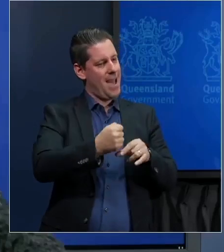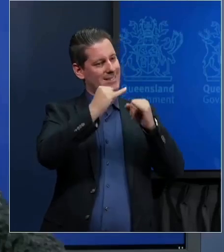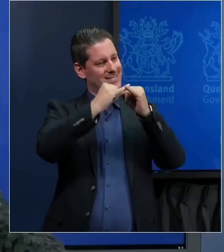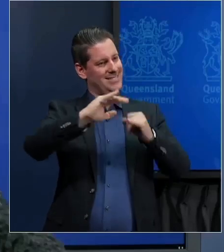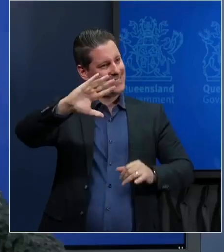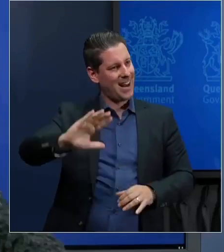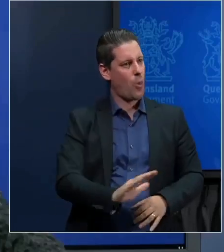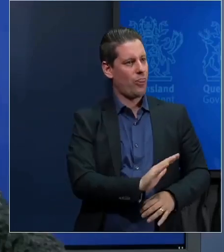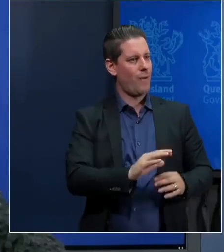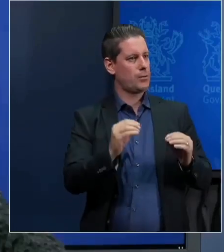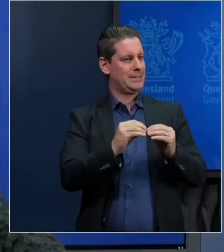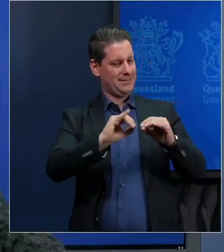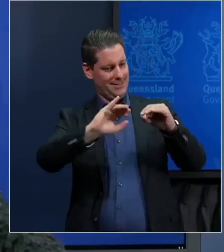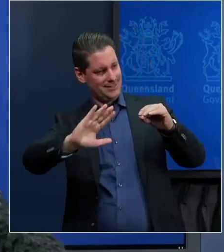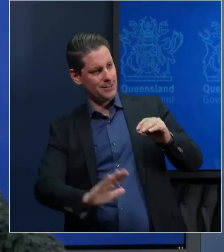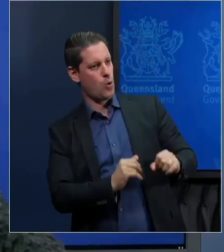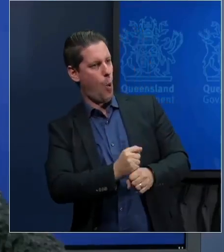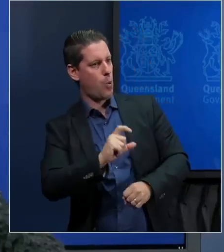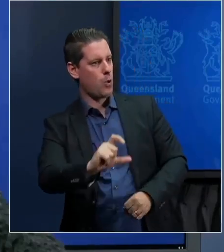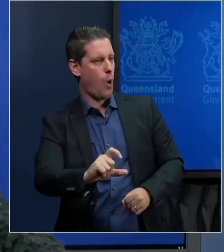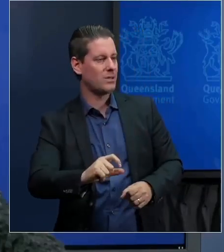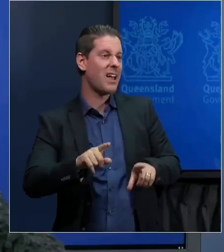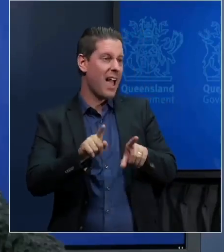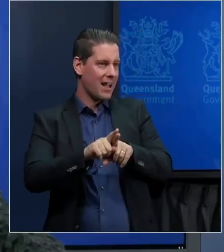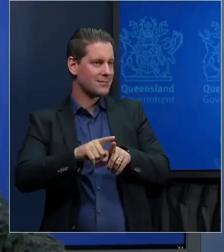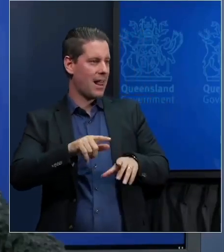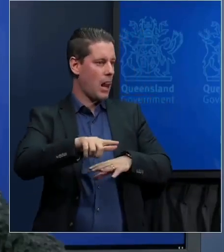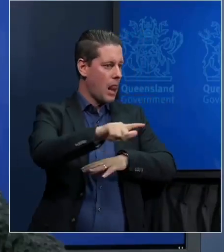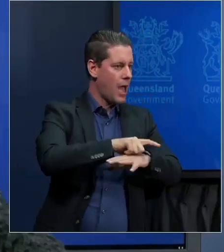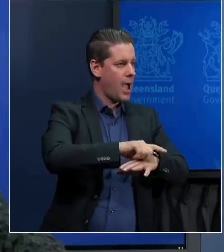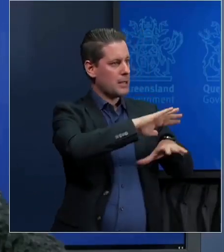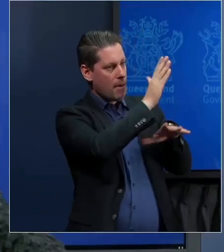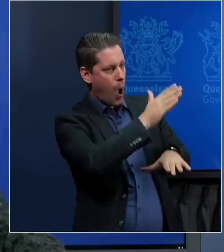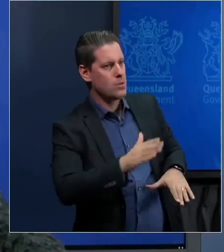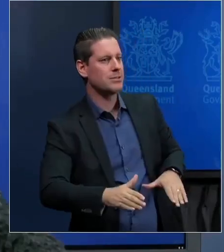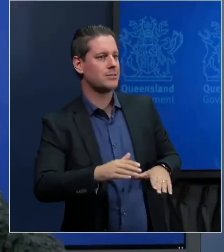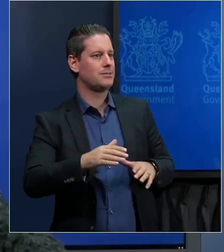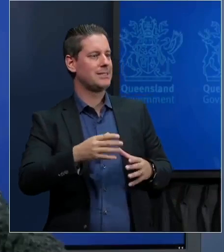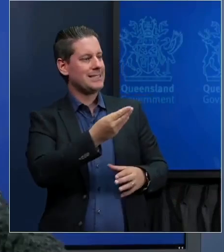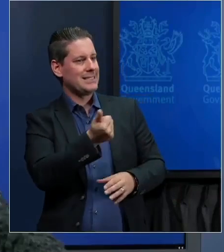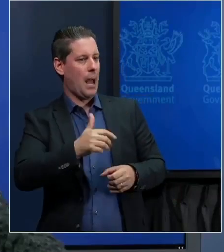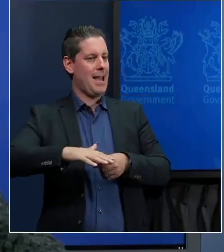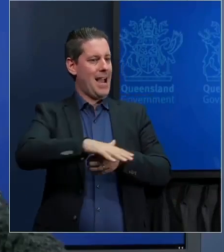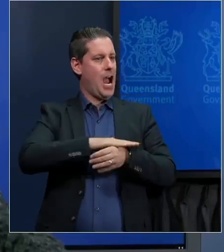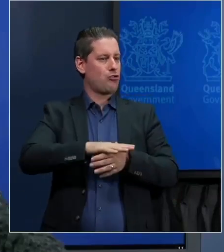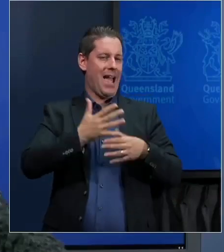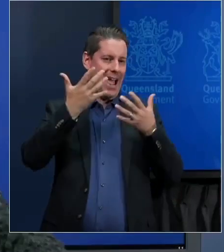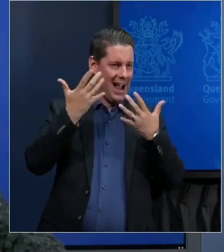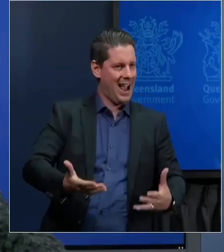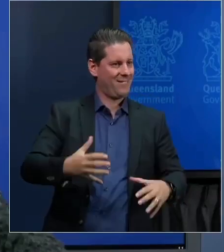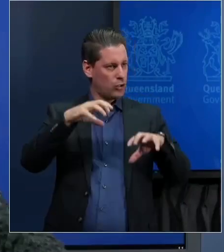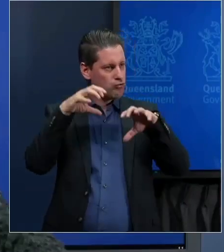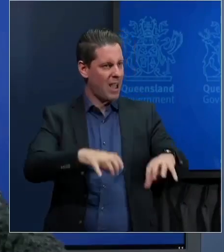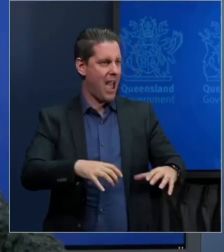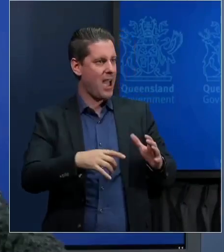the elevated terrain as it interacts with the cyclone moving across. That means we may see 800 millimetre totals for